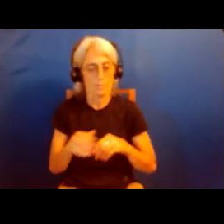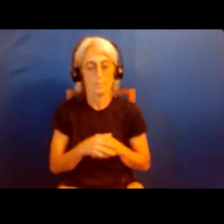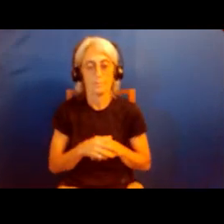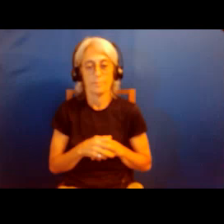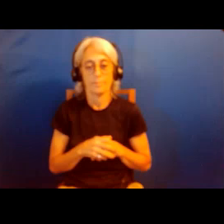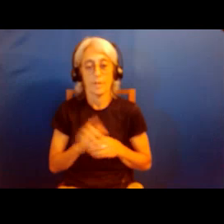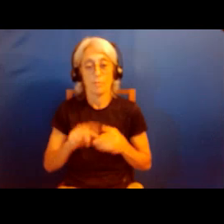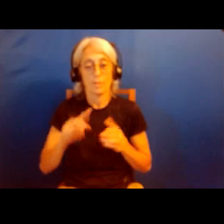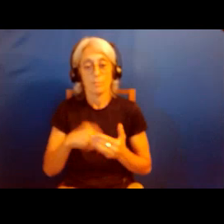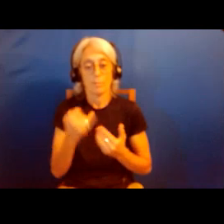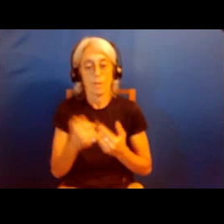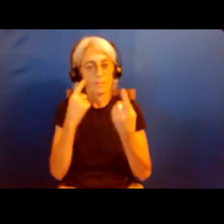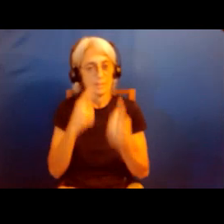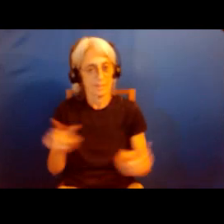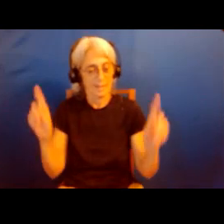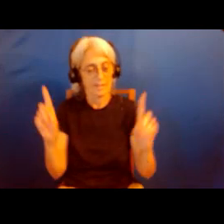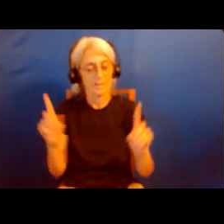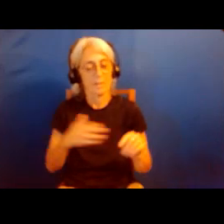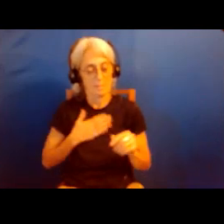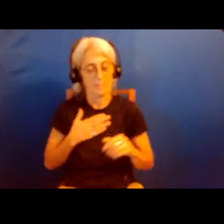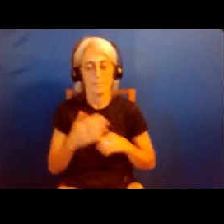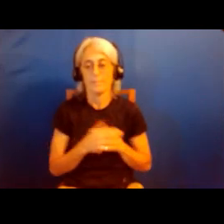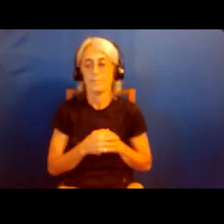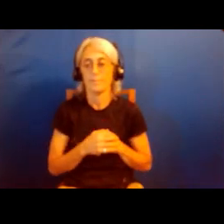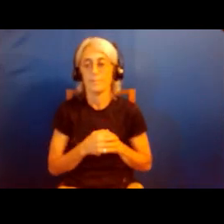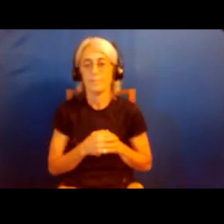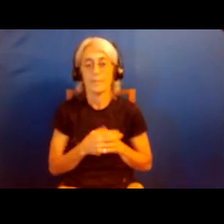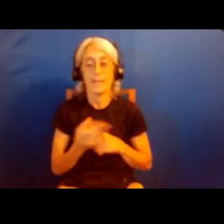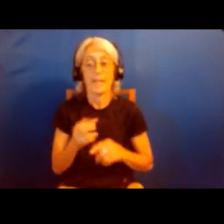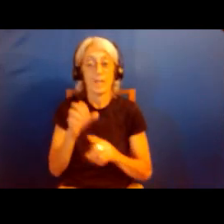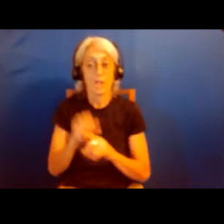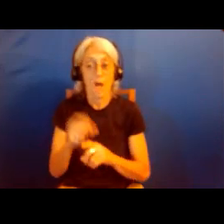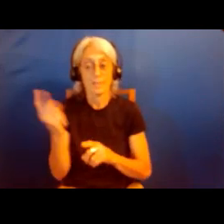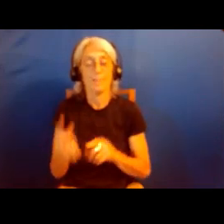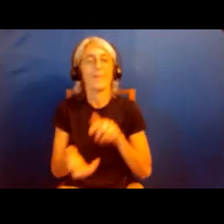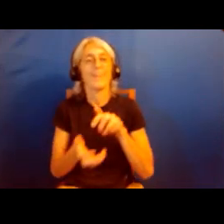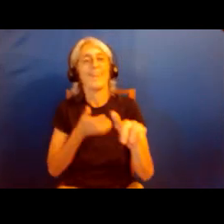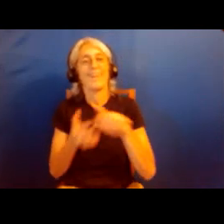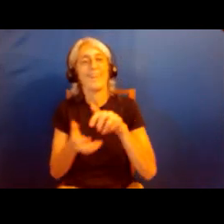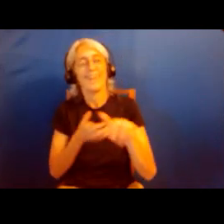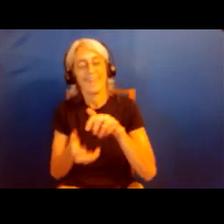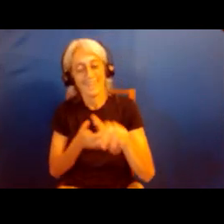was a huge success. He actually caught somebody.